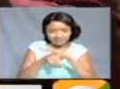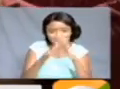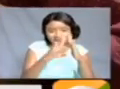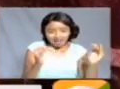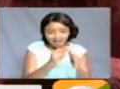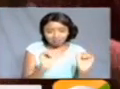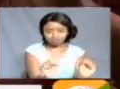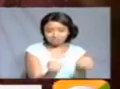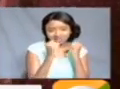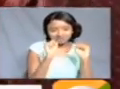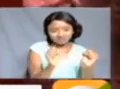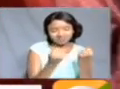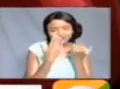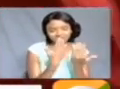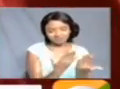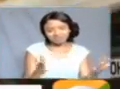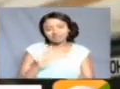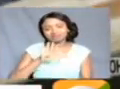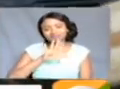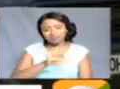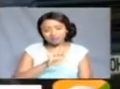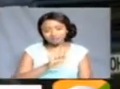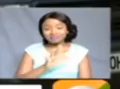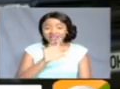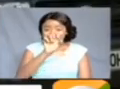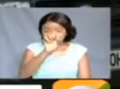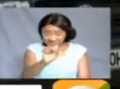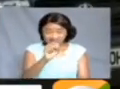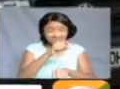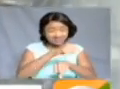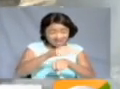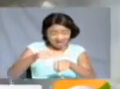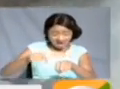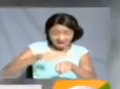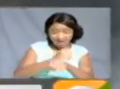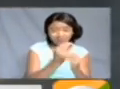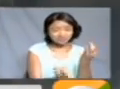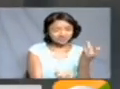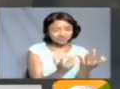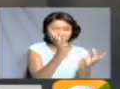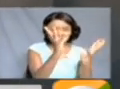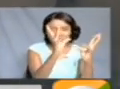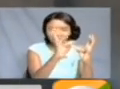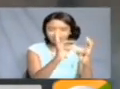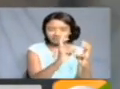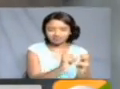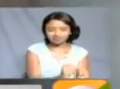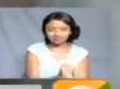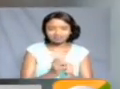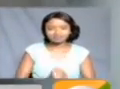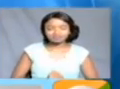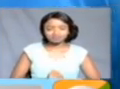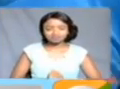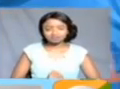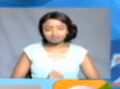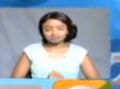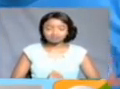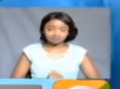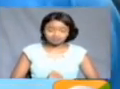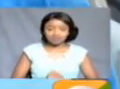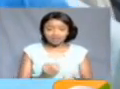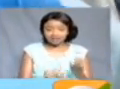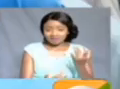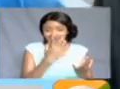belongings. It took 5 hours for the fire to be brought under control. Moto ilianza,